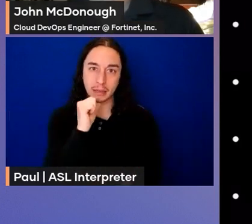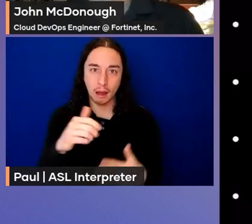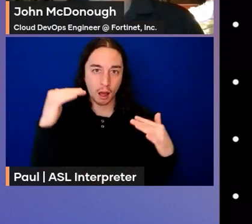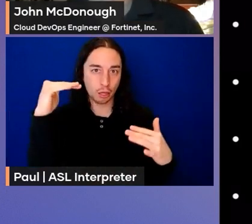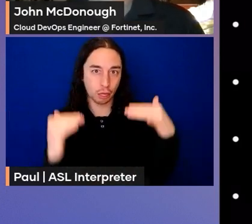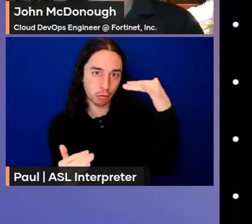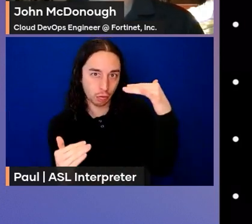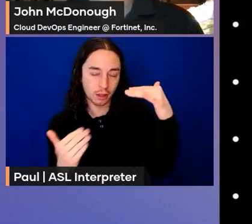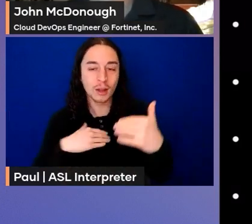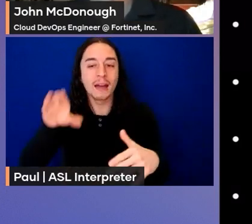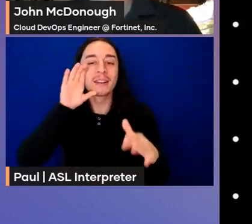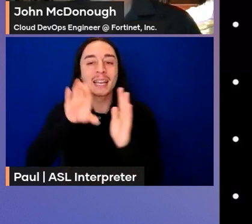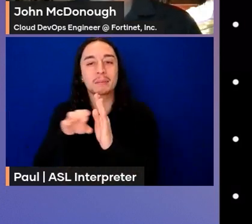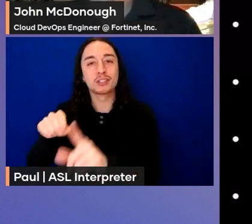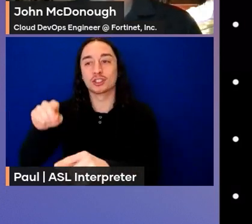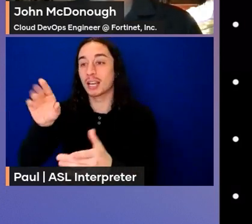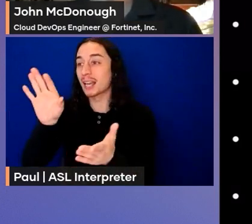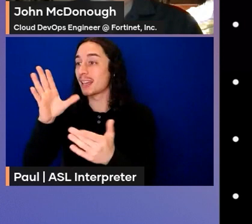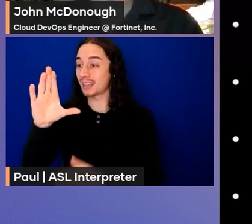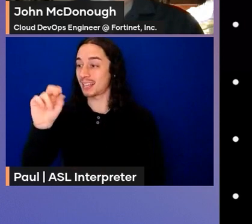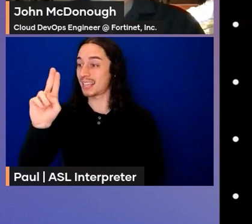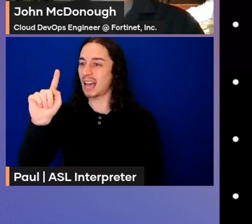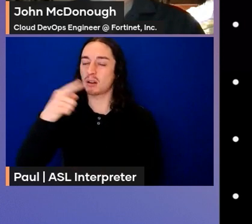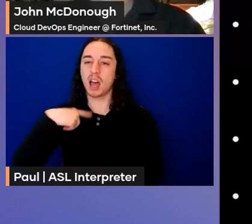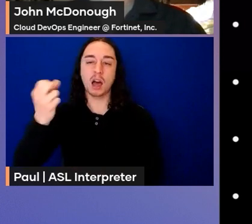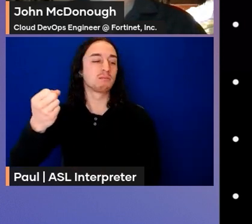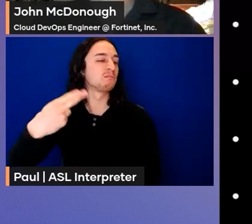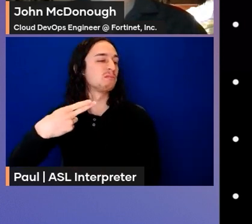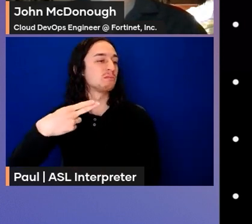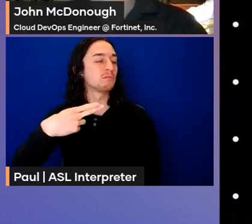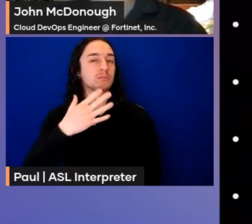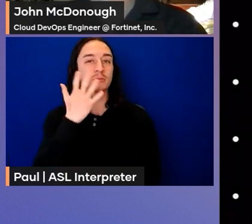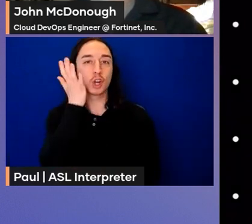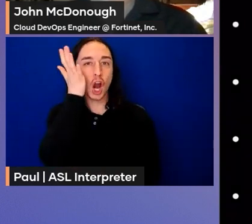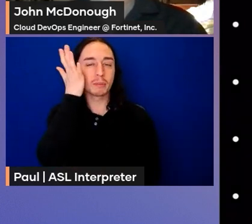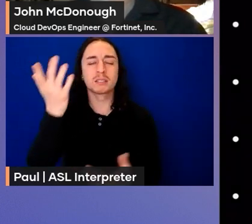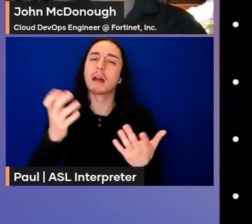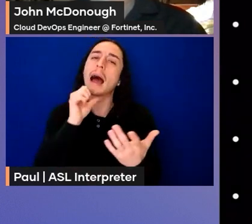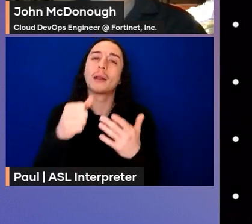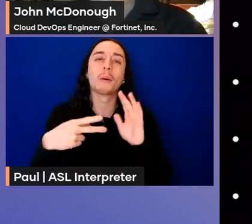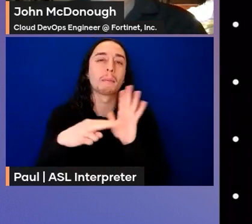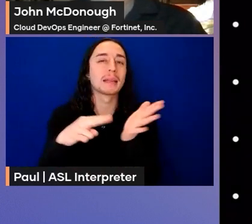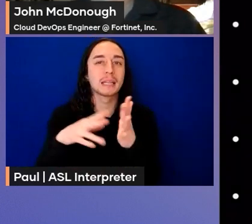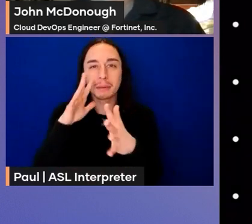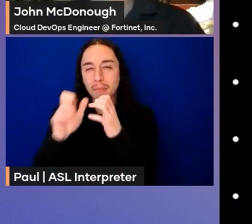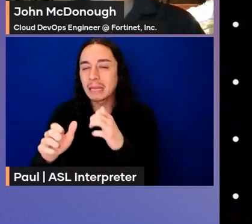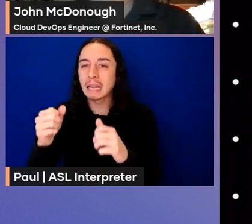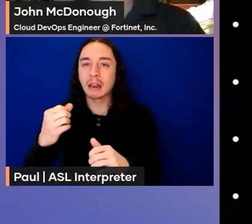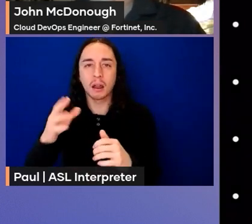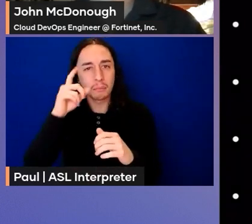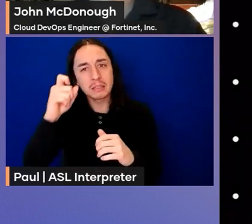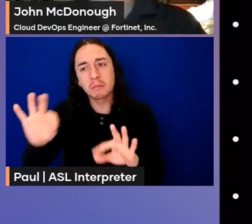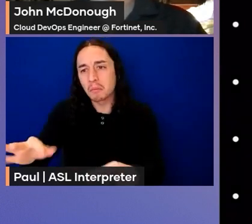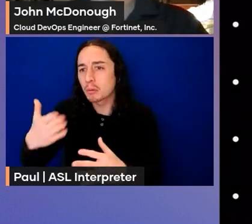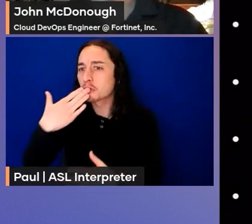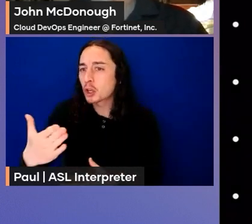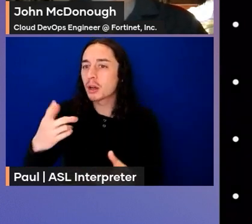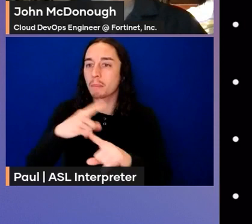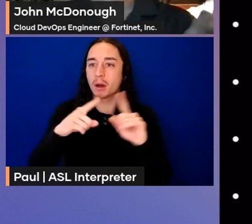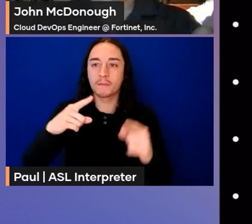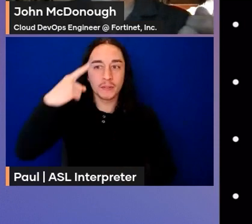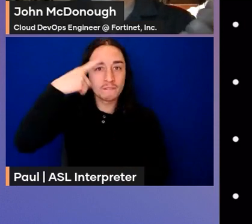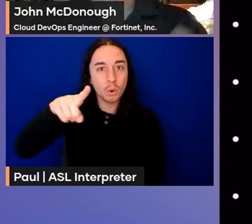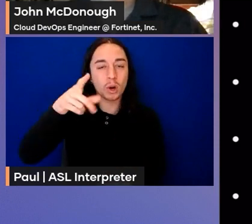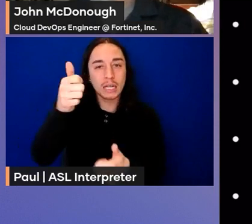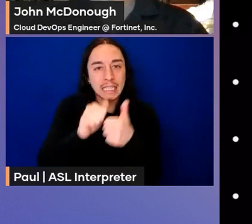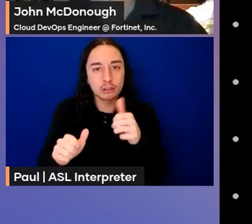mean to be mean to count, because it was good. But for each is way better. My advice, don't use count